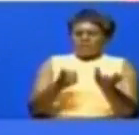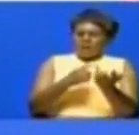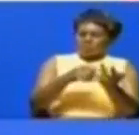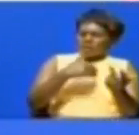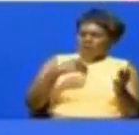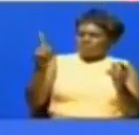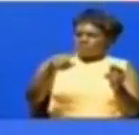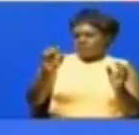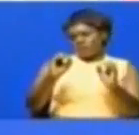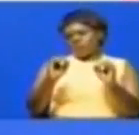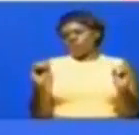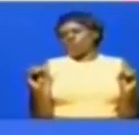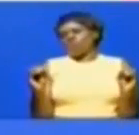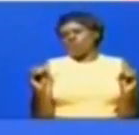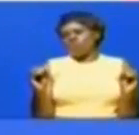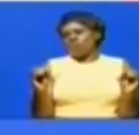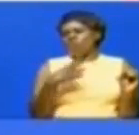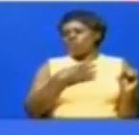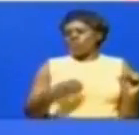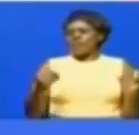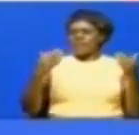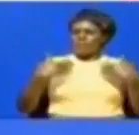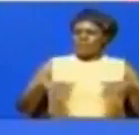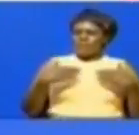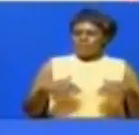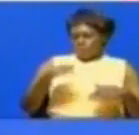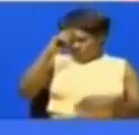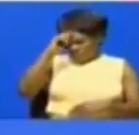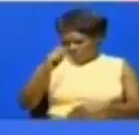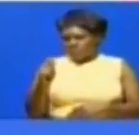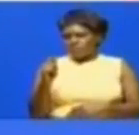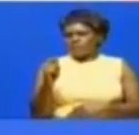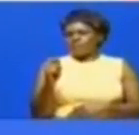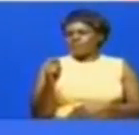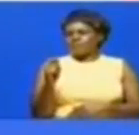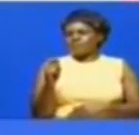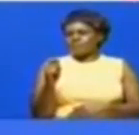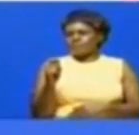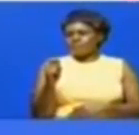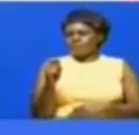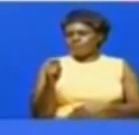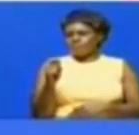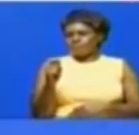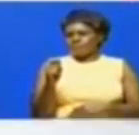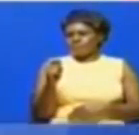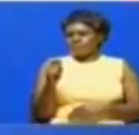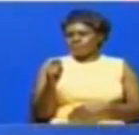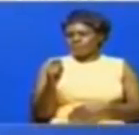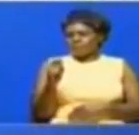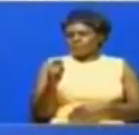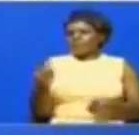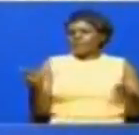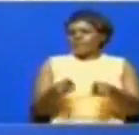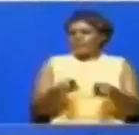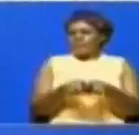votes, and that the sovereign will of the Kenyan people was fully respected in this respect. It's worth noting